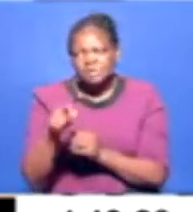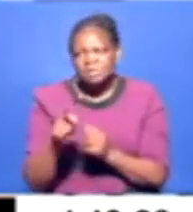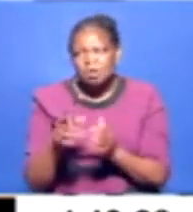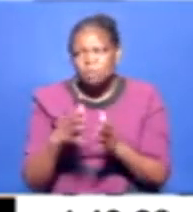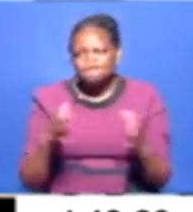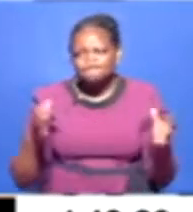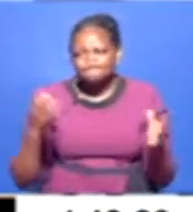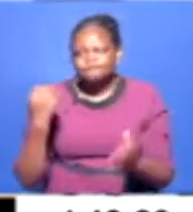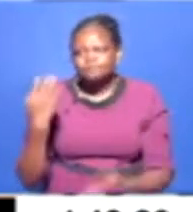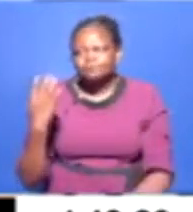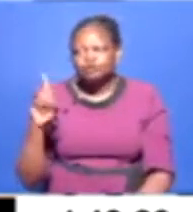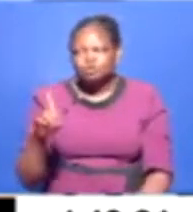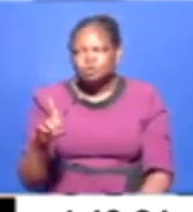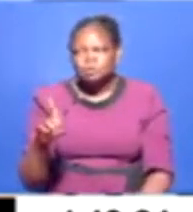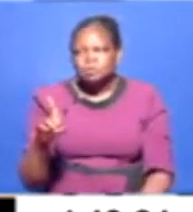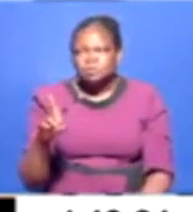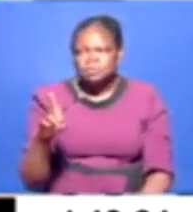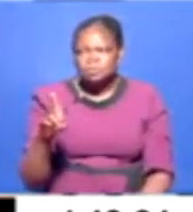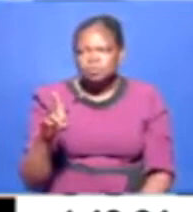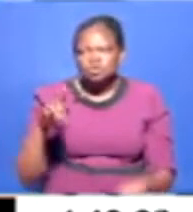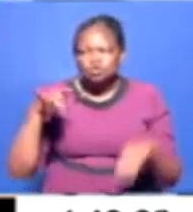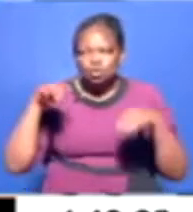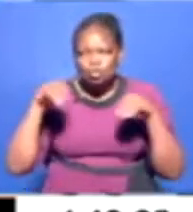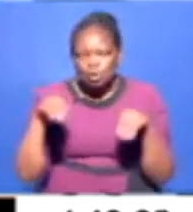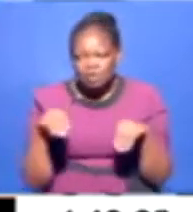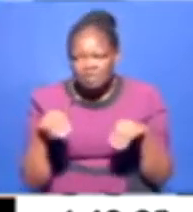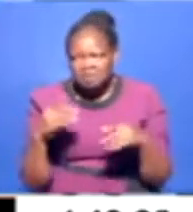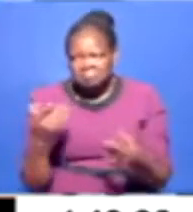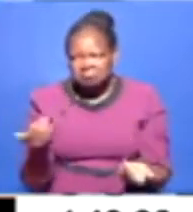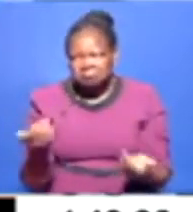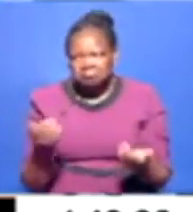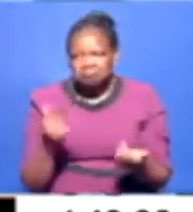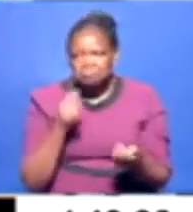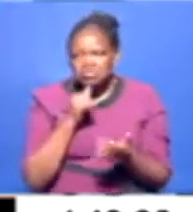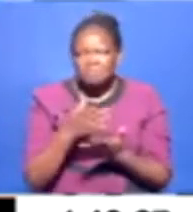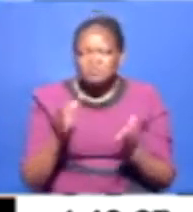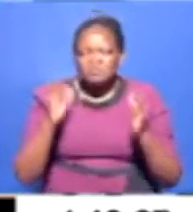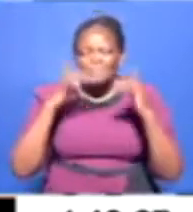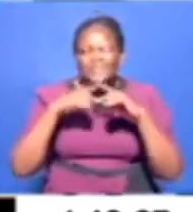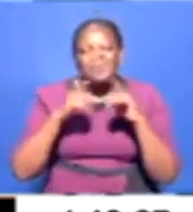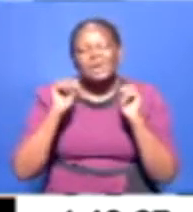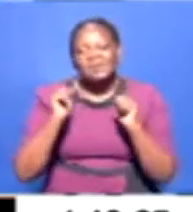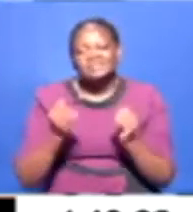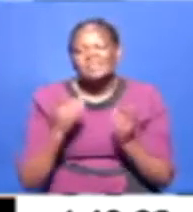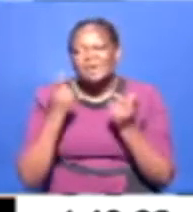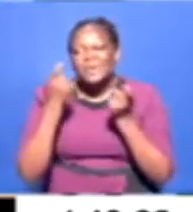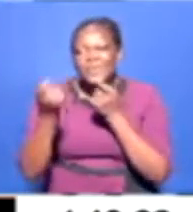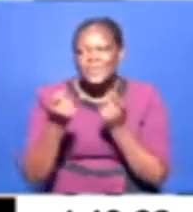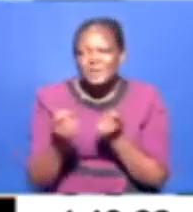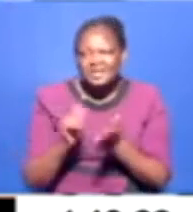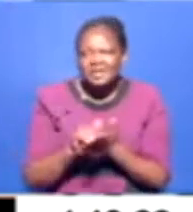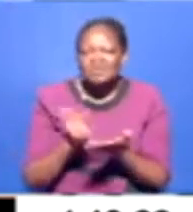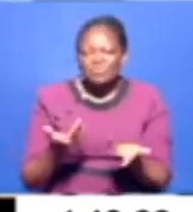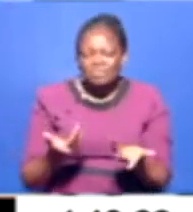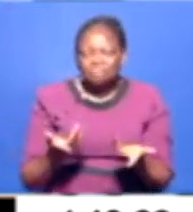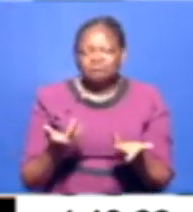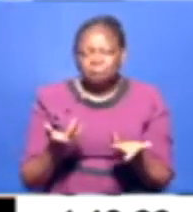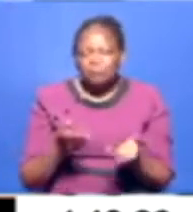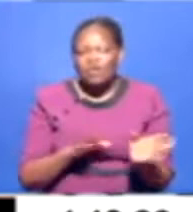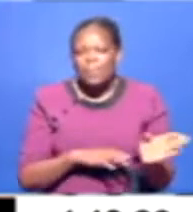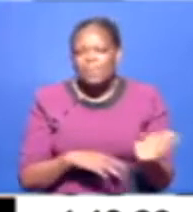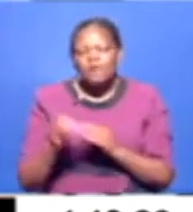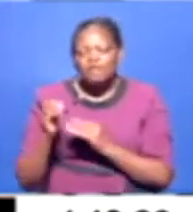41. Qualified, as I said, may not have been something to celebrate, but we can celebrate a little that now we have moved away from